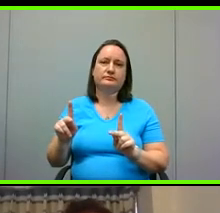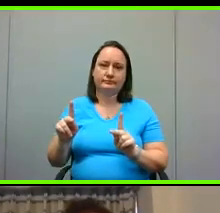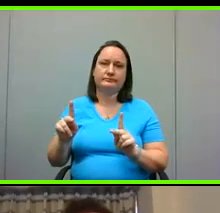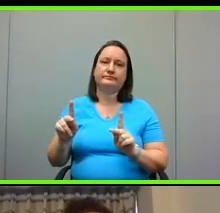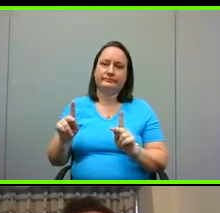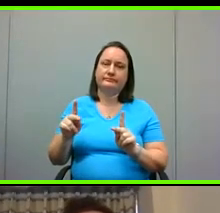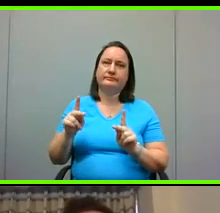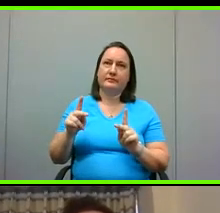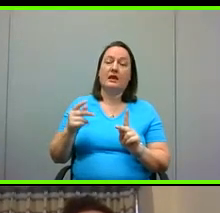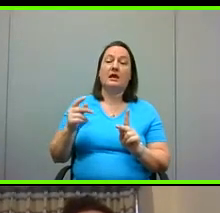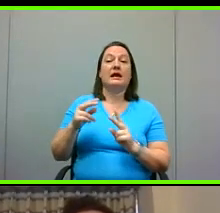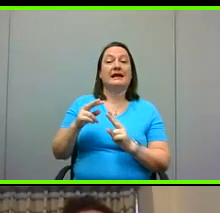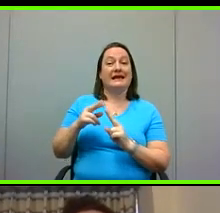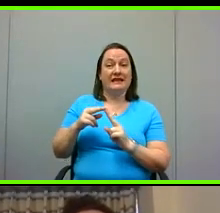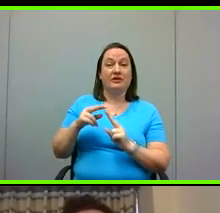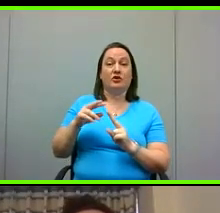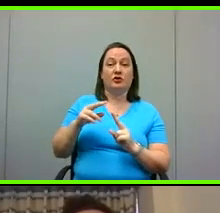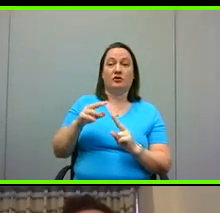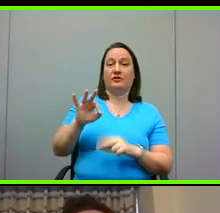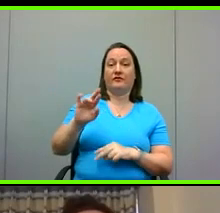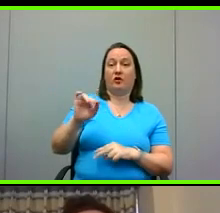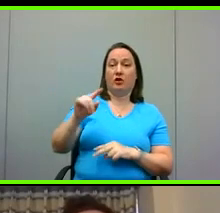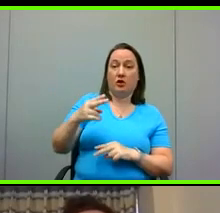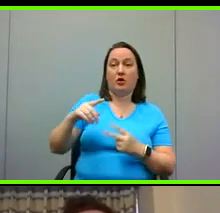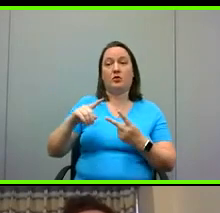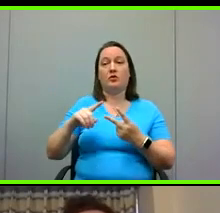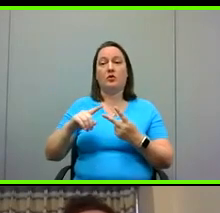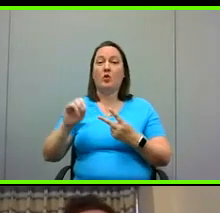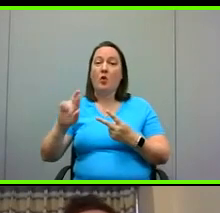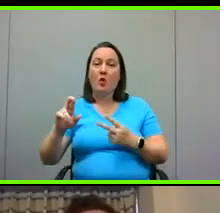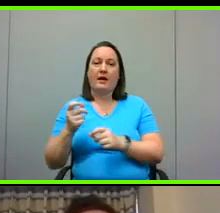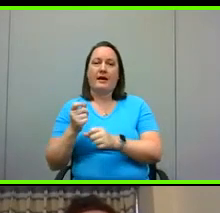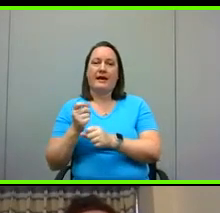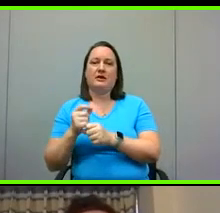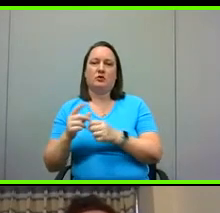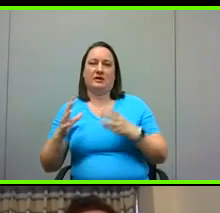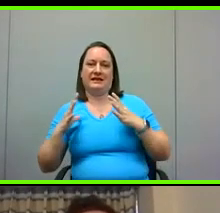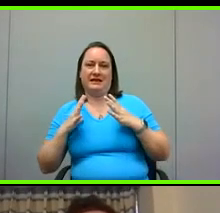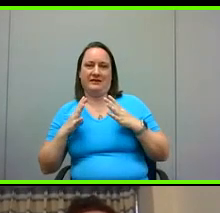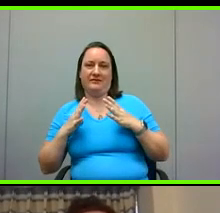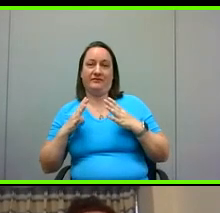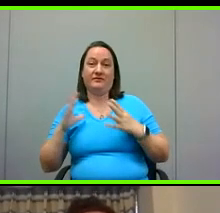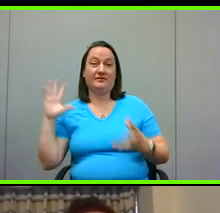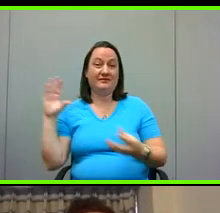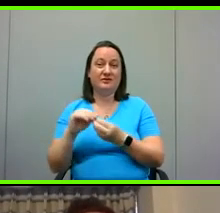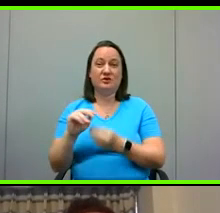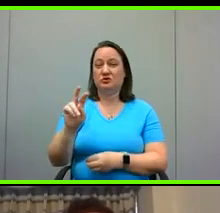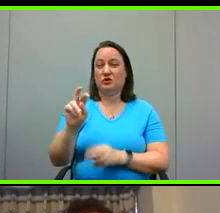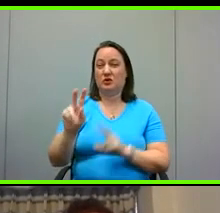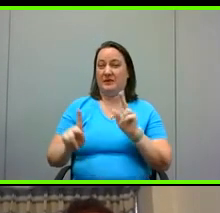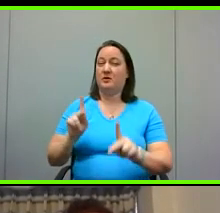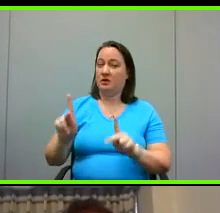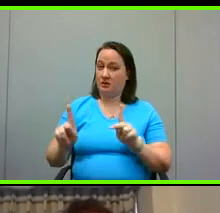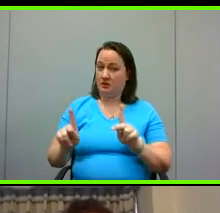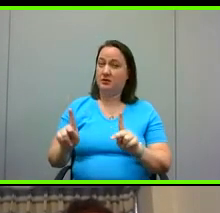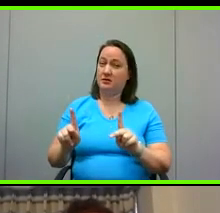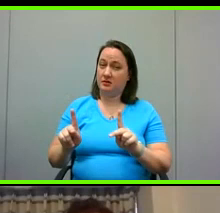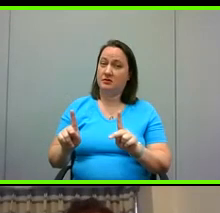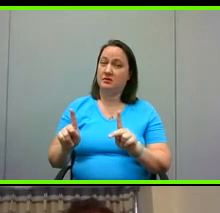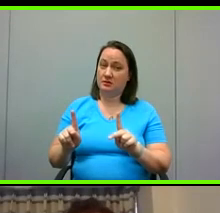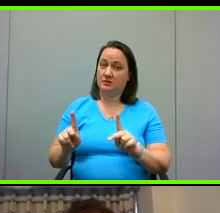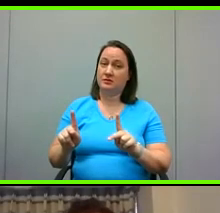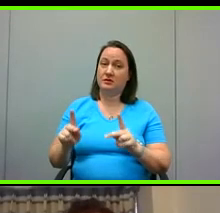took annual leave, over 200 people at that time. At this point, we're looking at opening